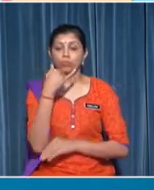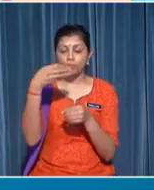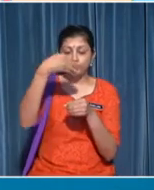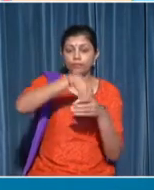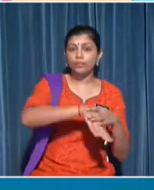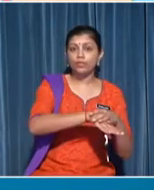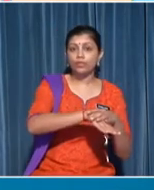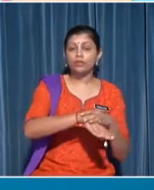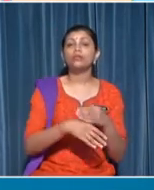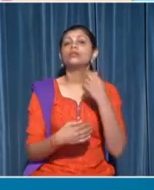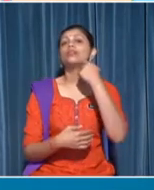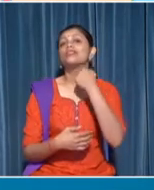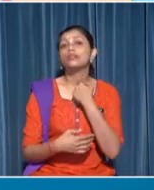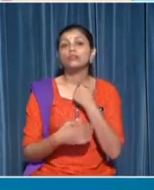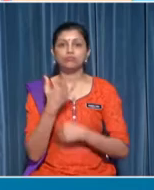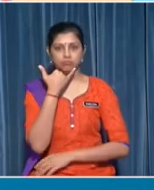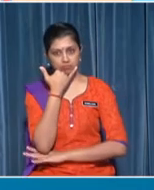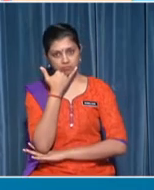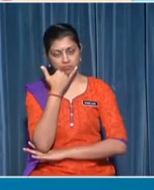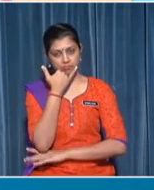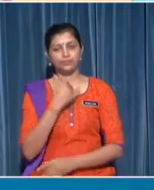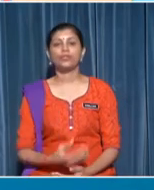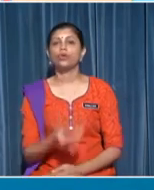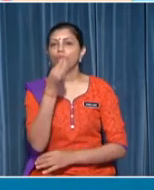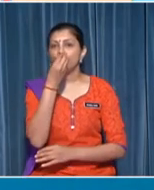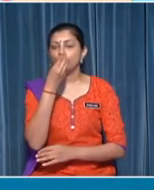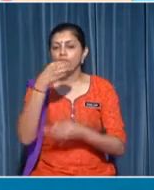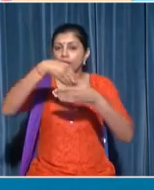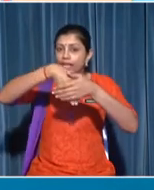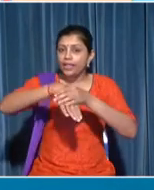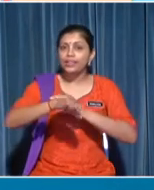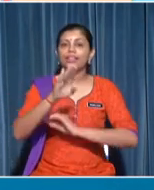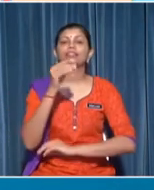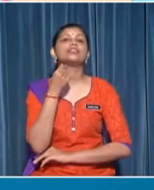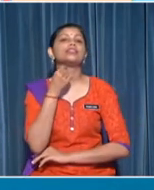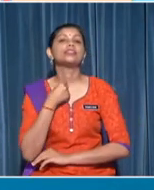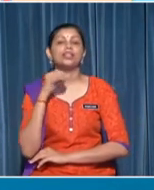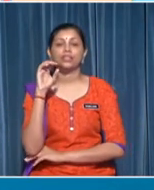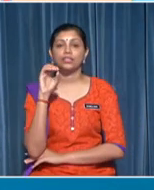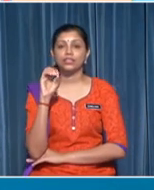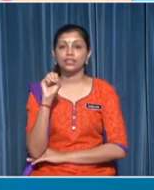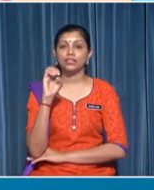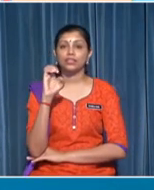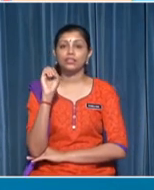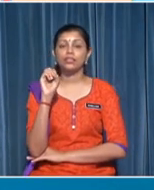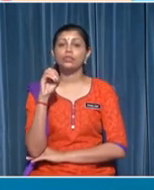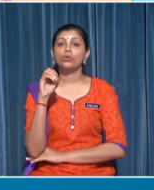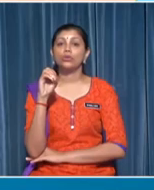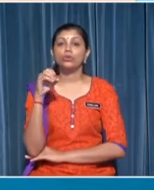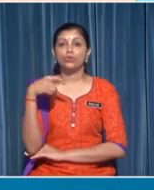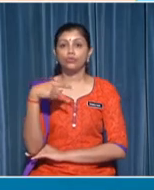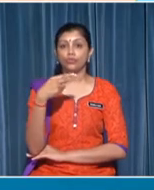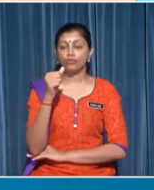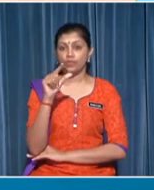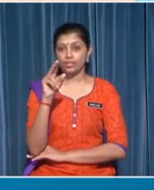Food that goes through esophagus will reach the stomach. In the stomach, food will be